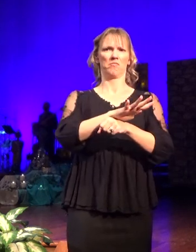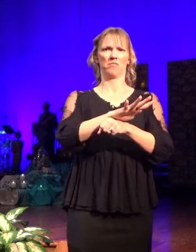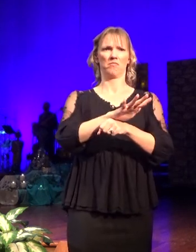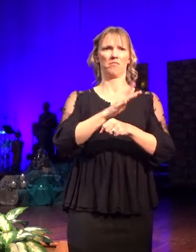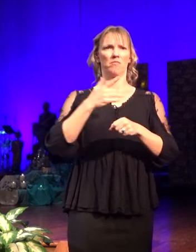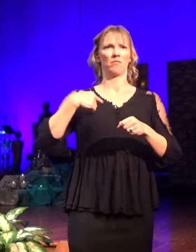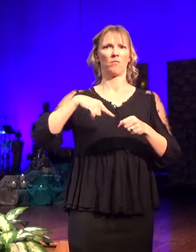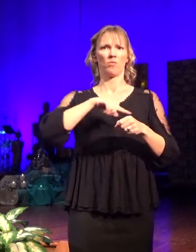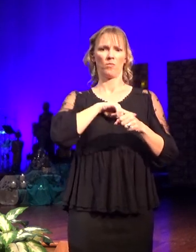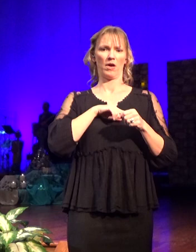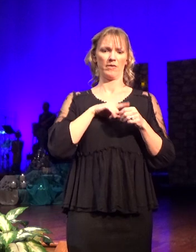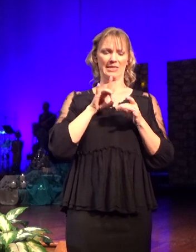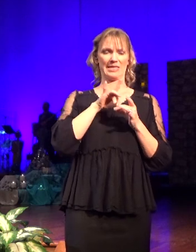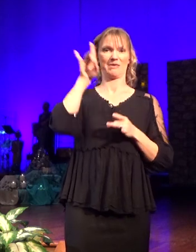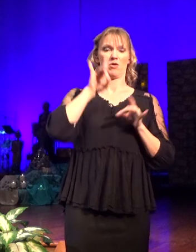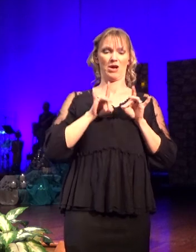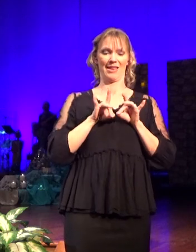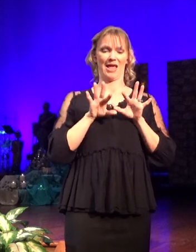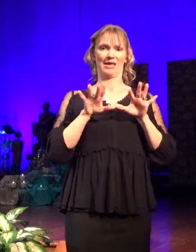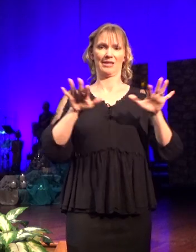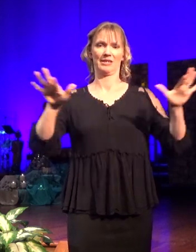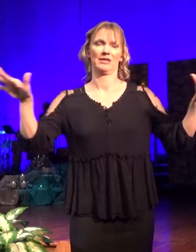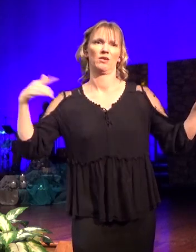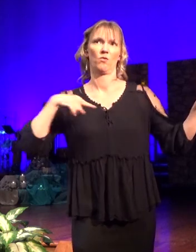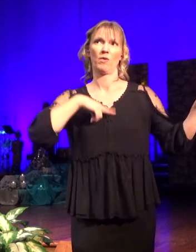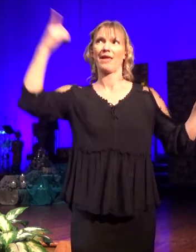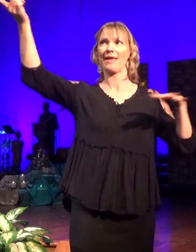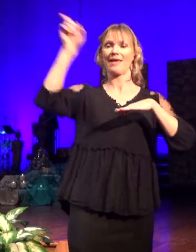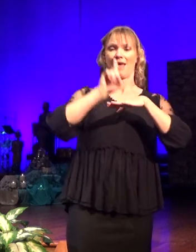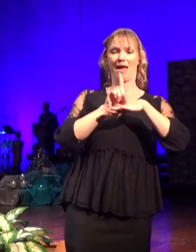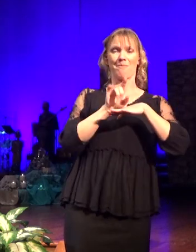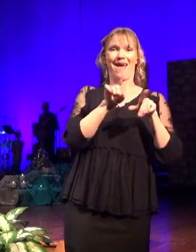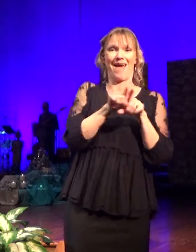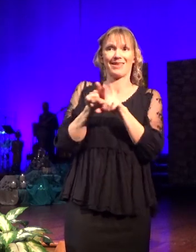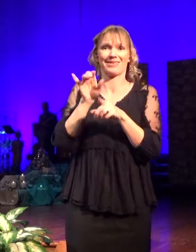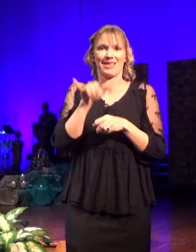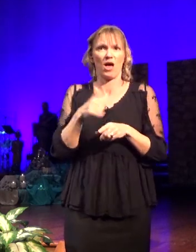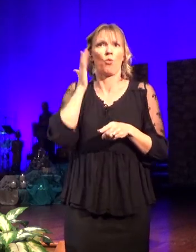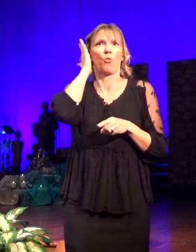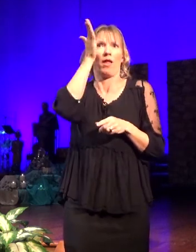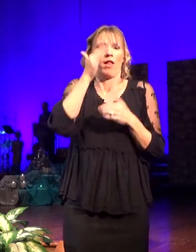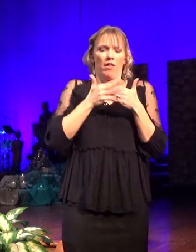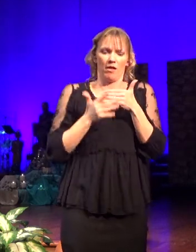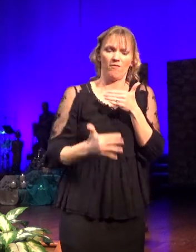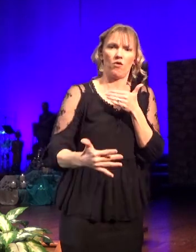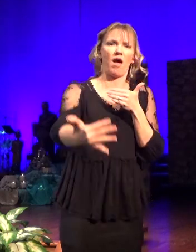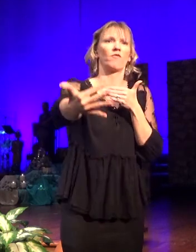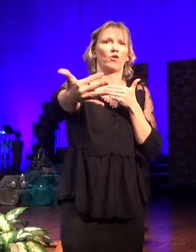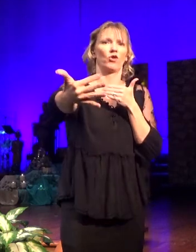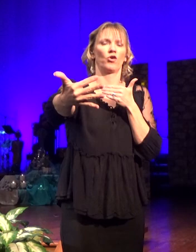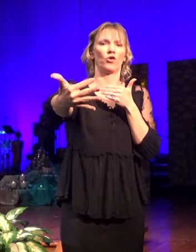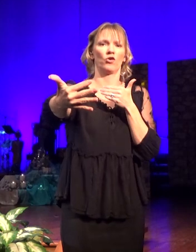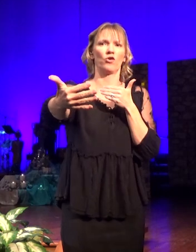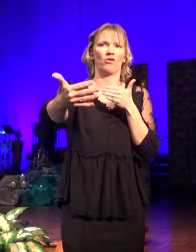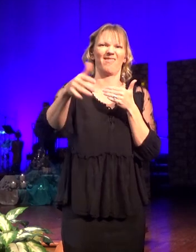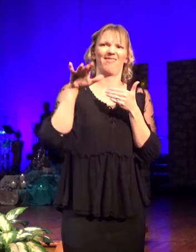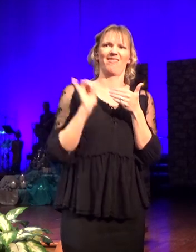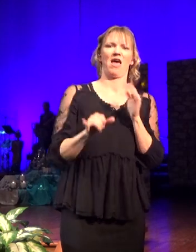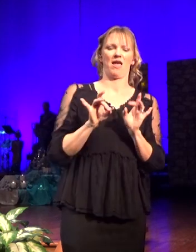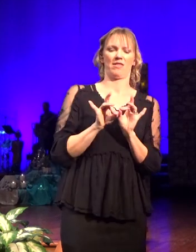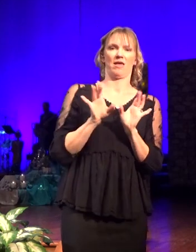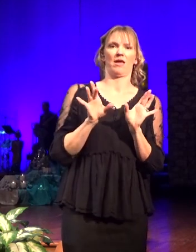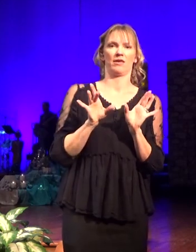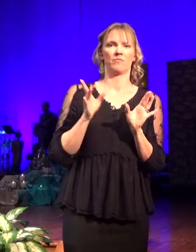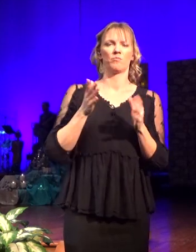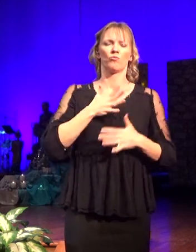We came here as that. We are that. And forevermore we will be. So taking a deep breath, breathing